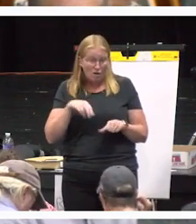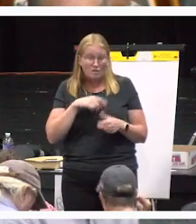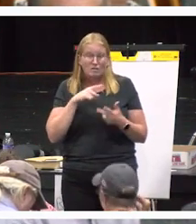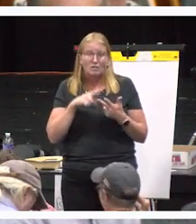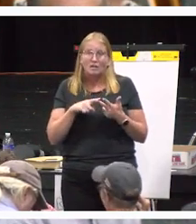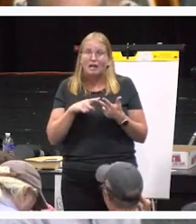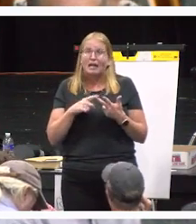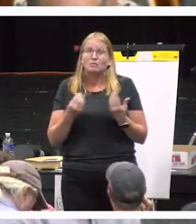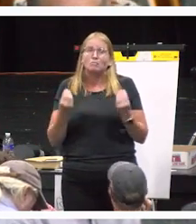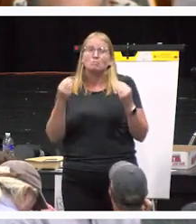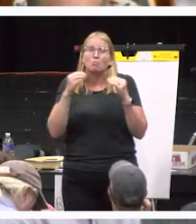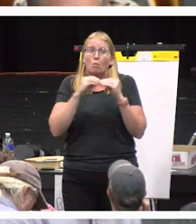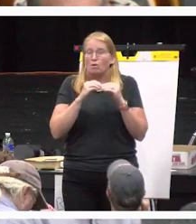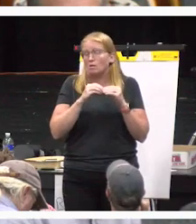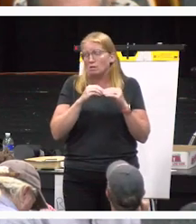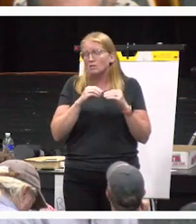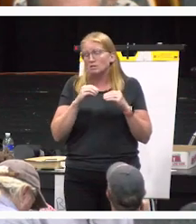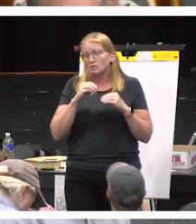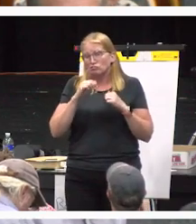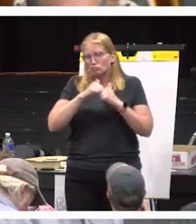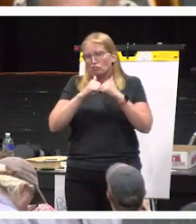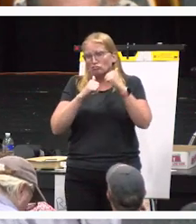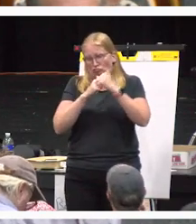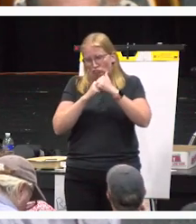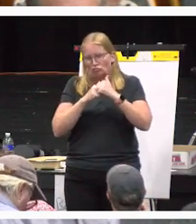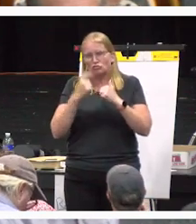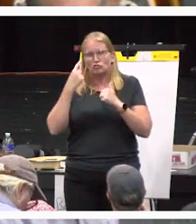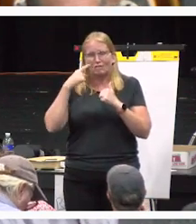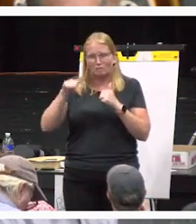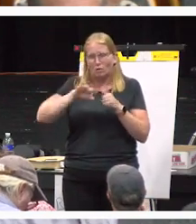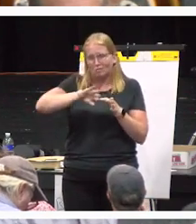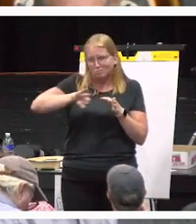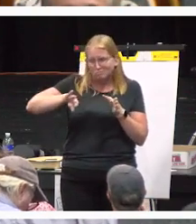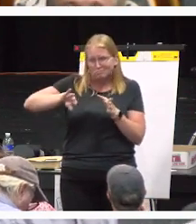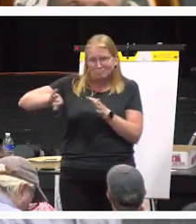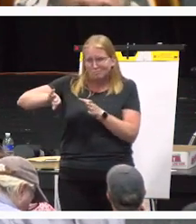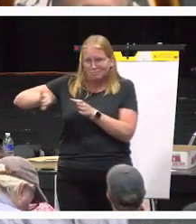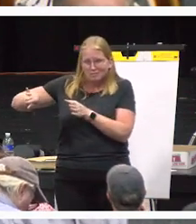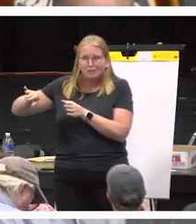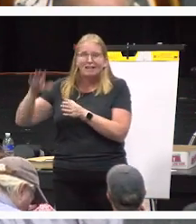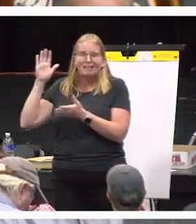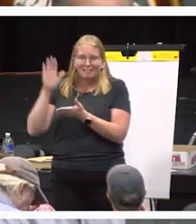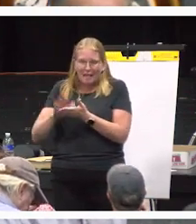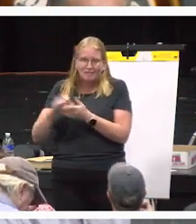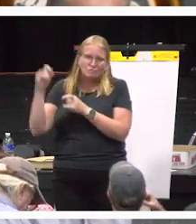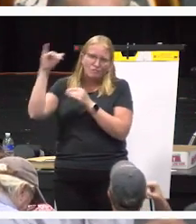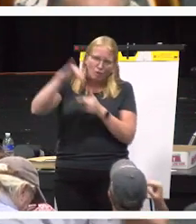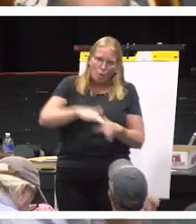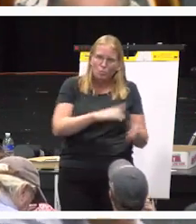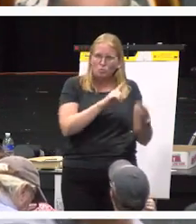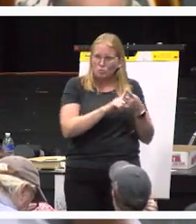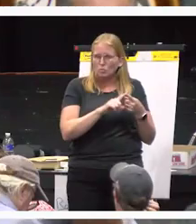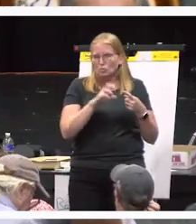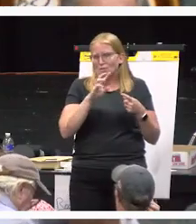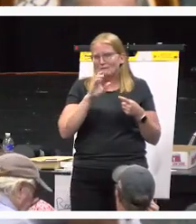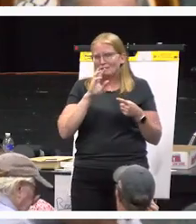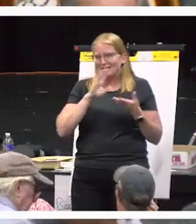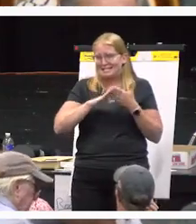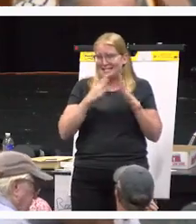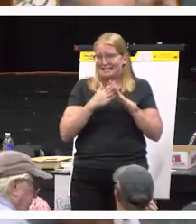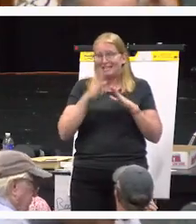green infrastructure to lessen backflow into the city during future flooding events.